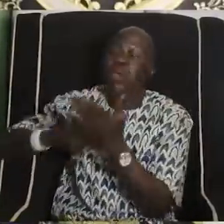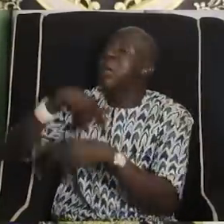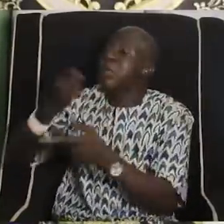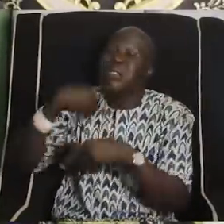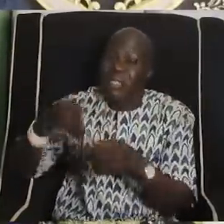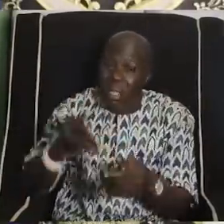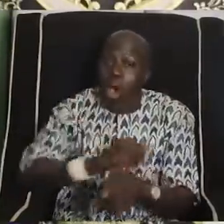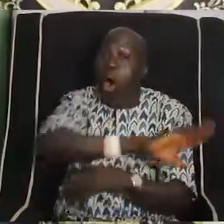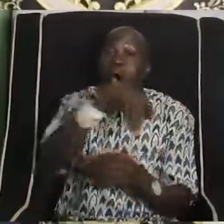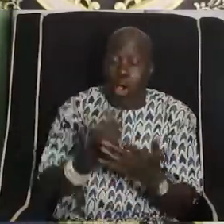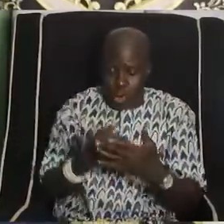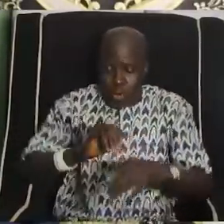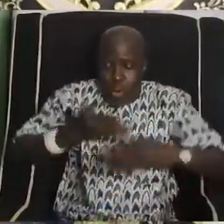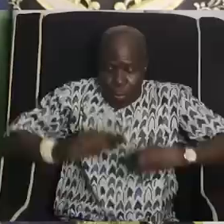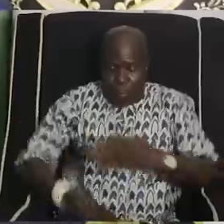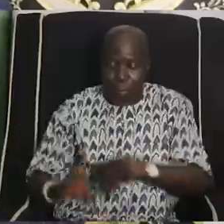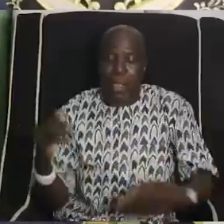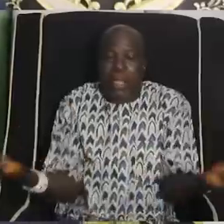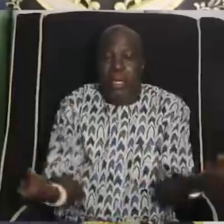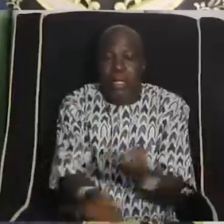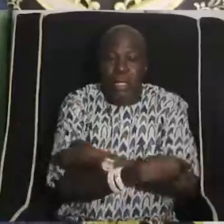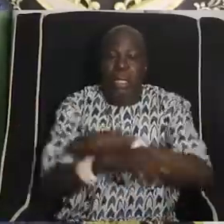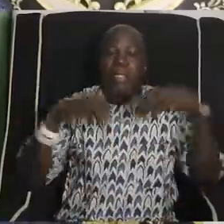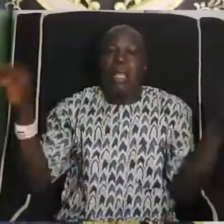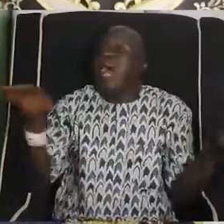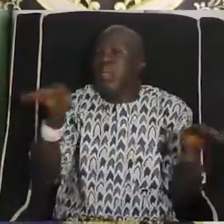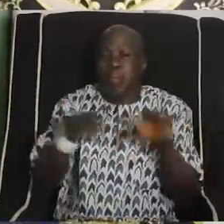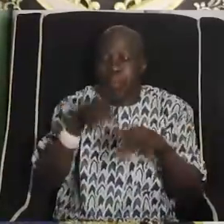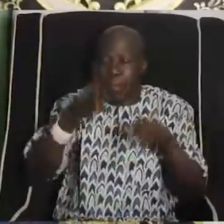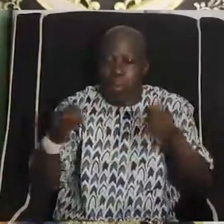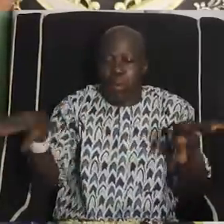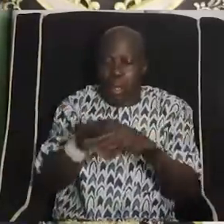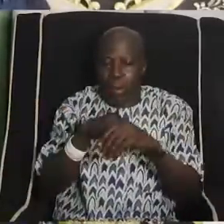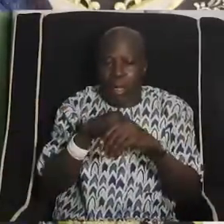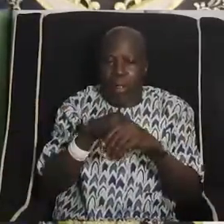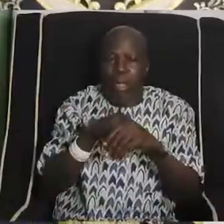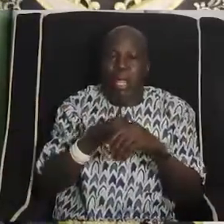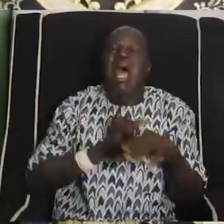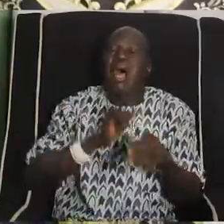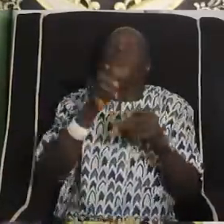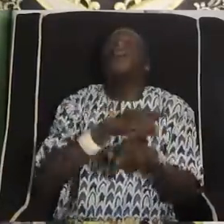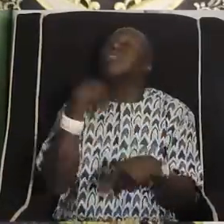what I'm saying. All today, birthdays celebrate. The people celebrating wedding.